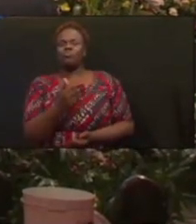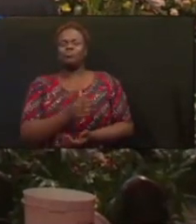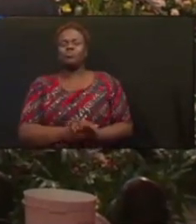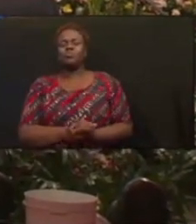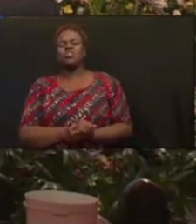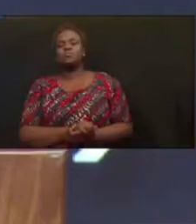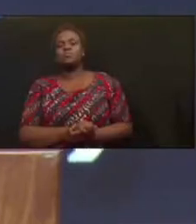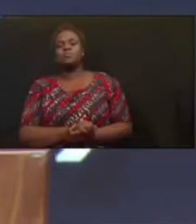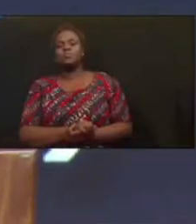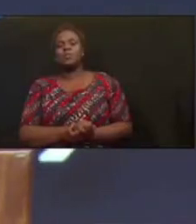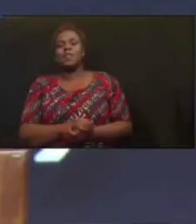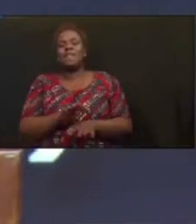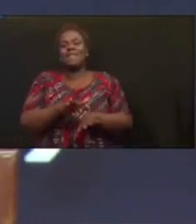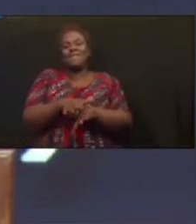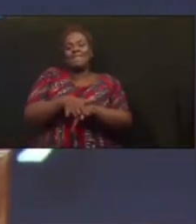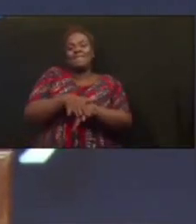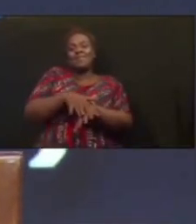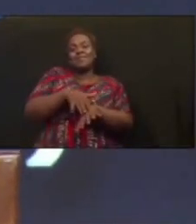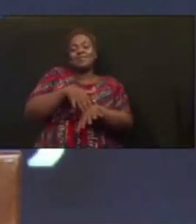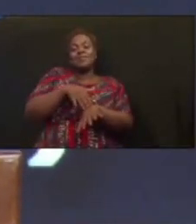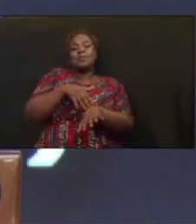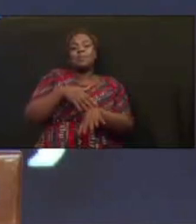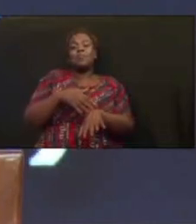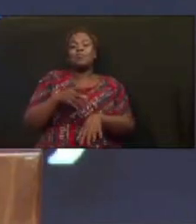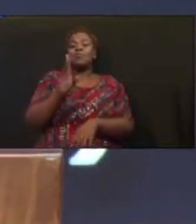and as gentle as a dove.